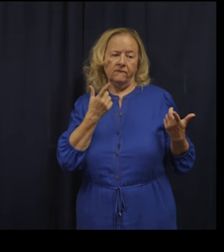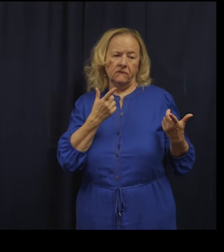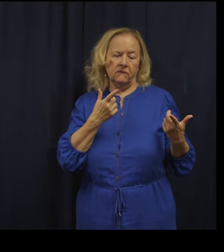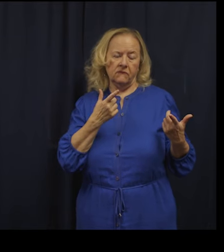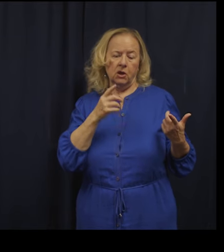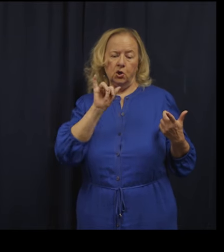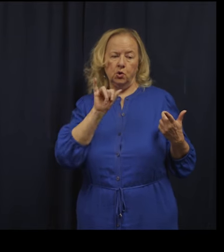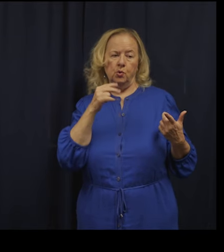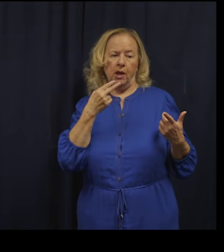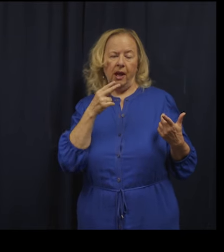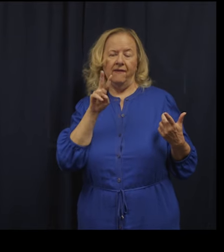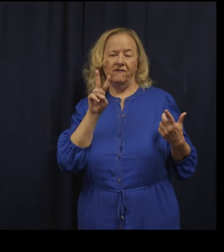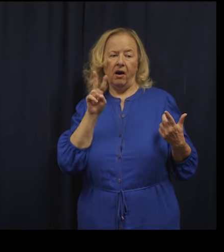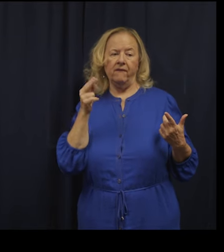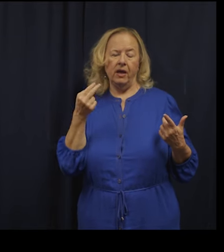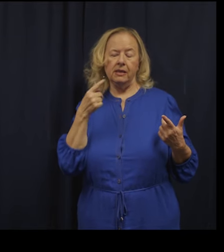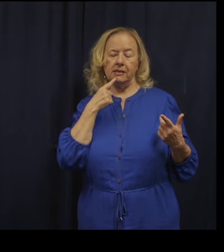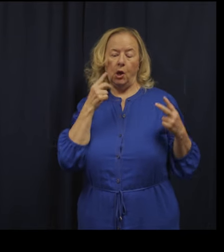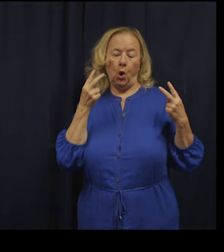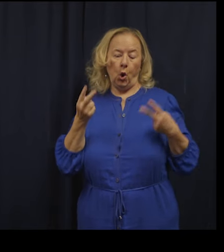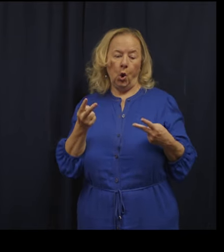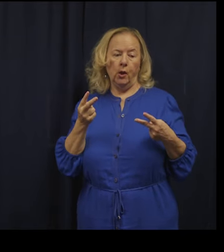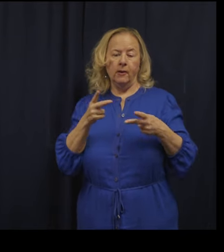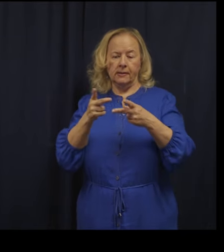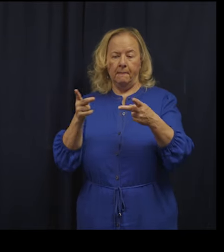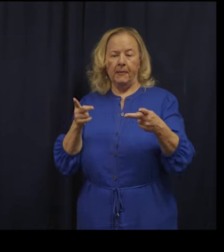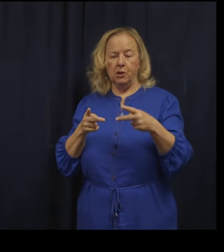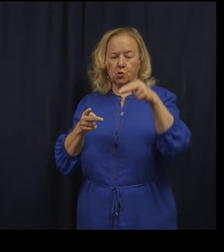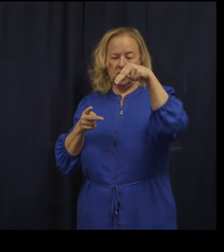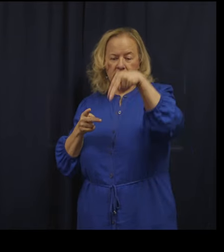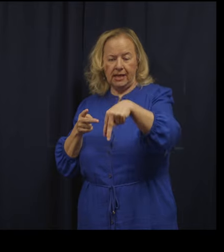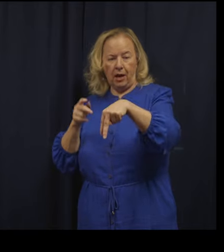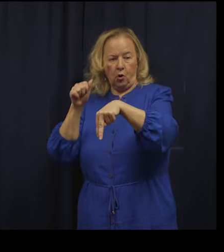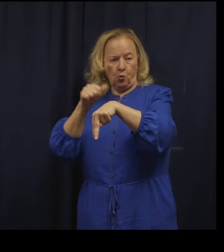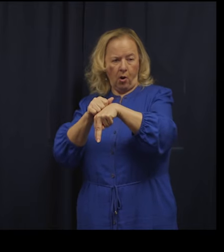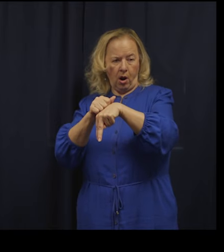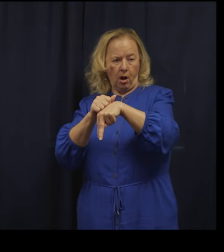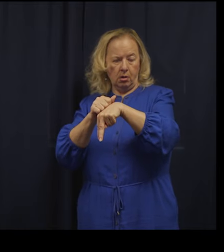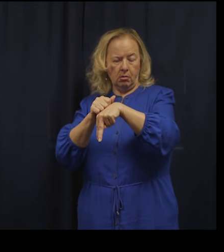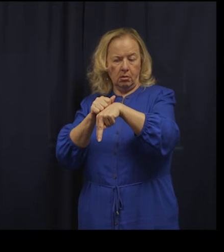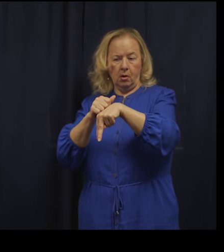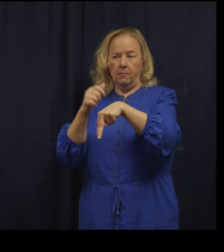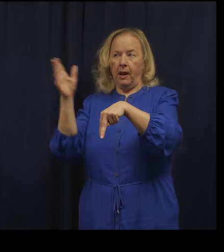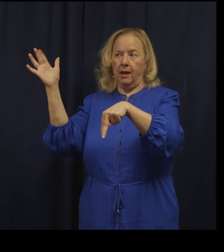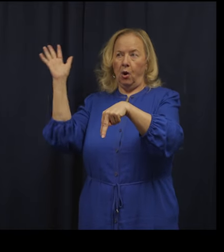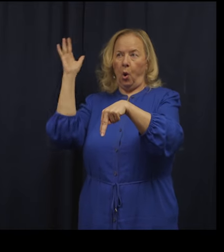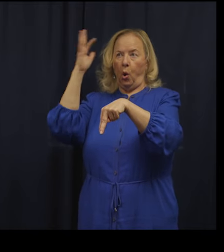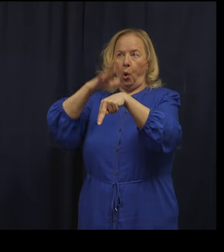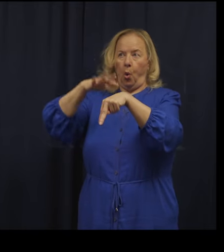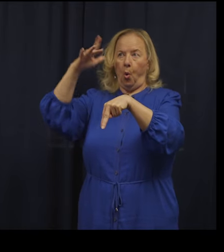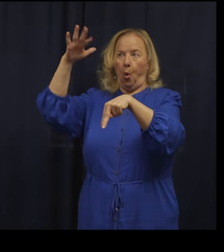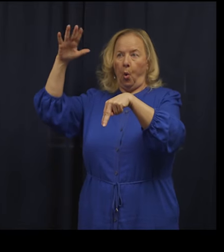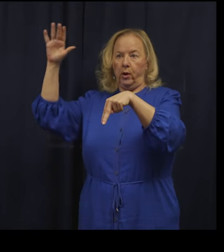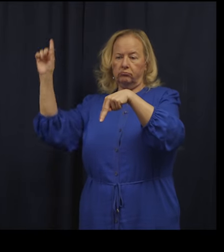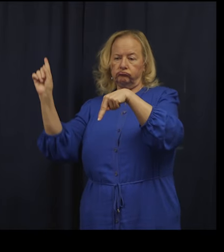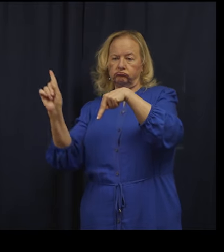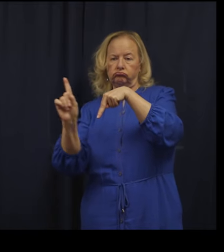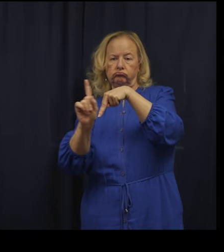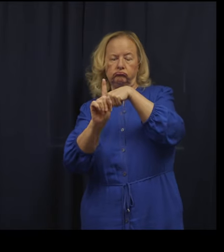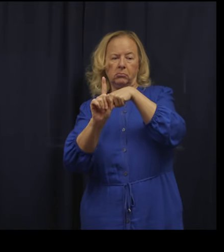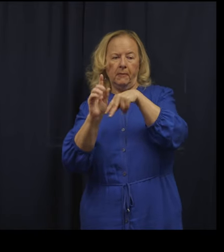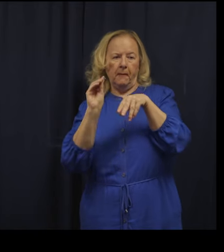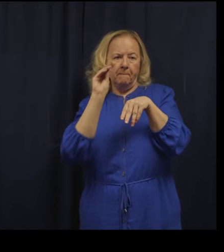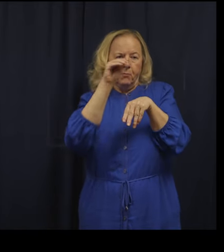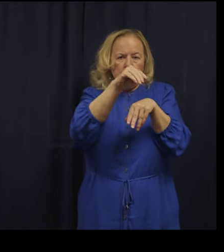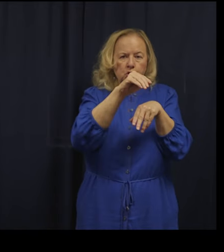the Yudevave said, behold, there's a place by me. You shall stand on a rock. It'll come to pass when my glory passes. I'm going to put you in the cleft